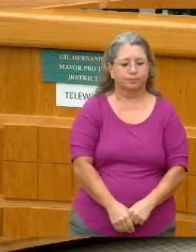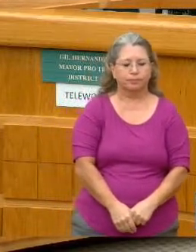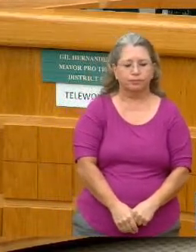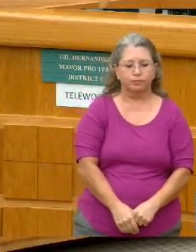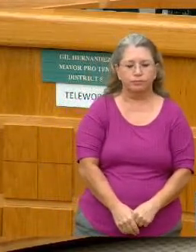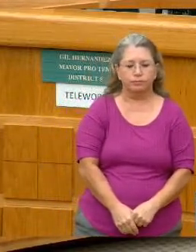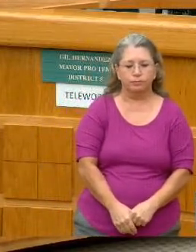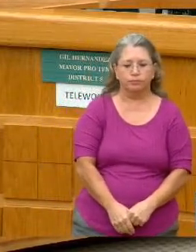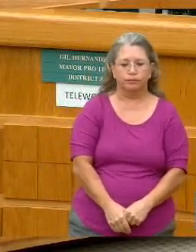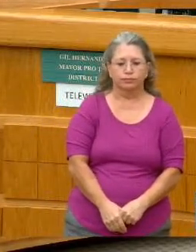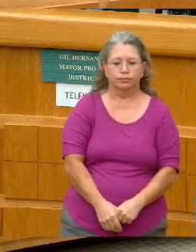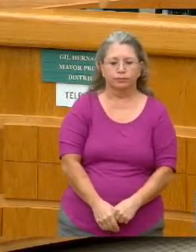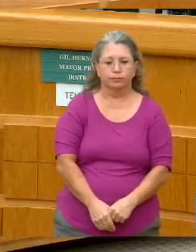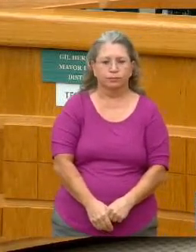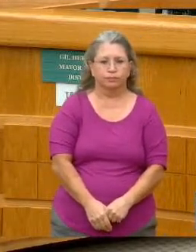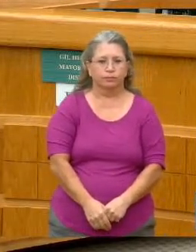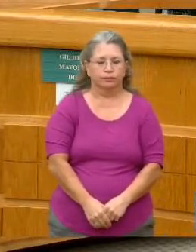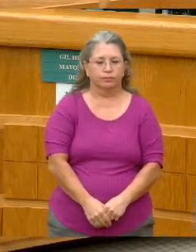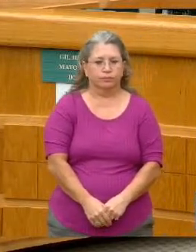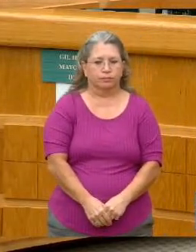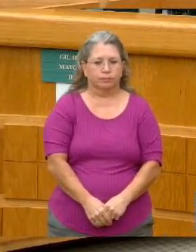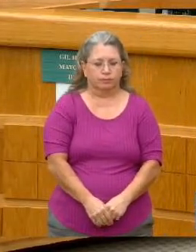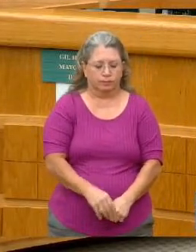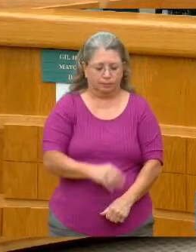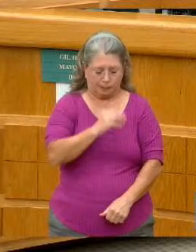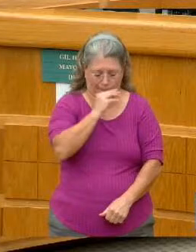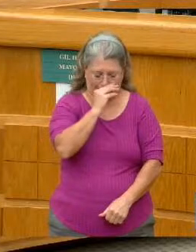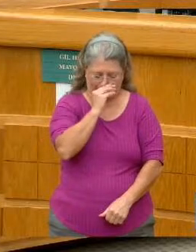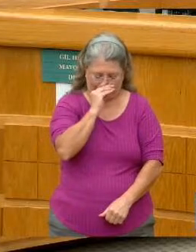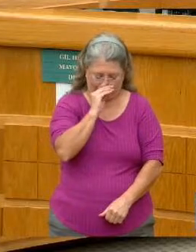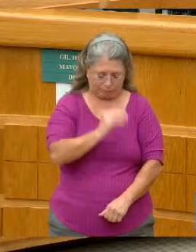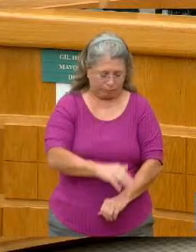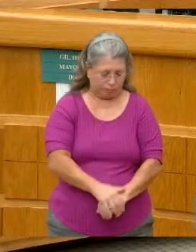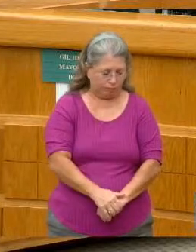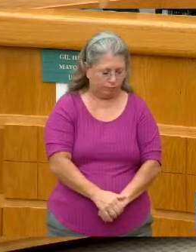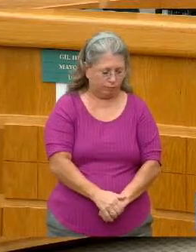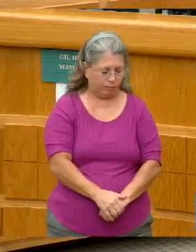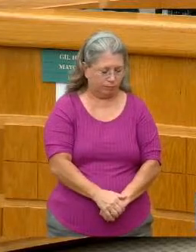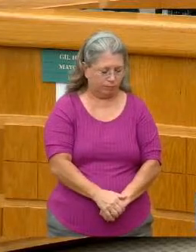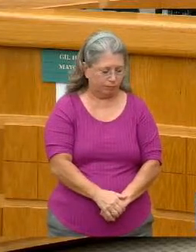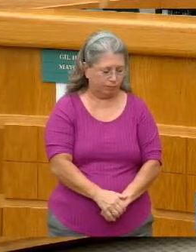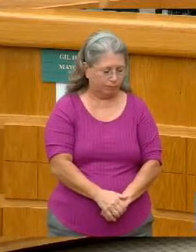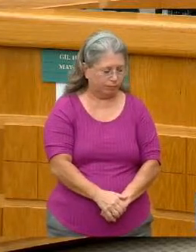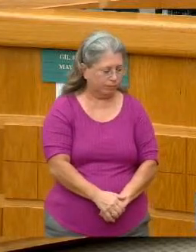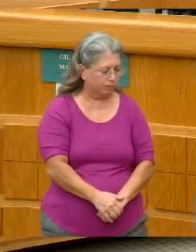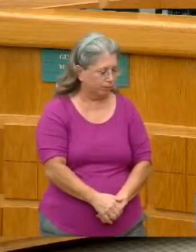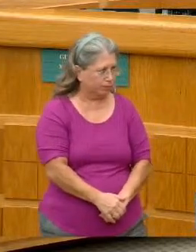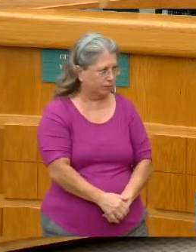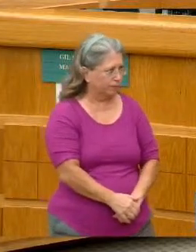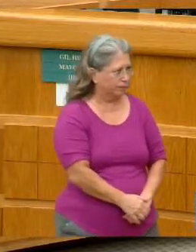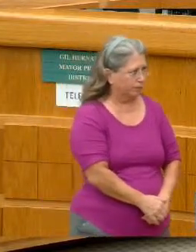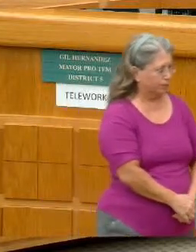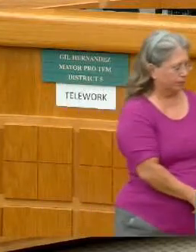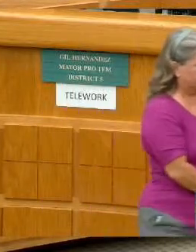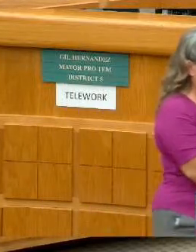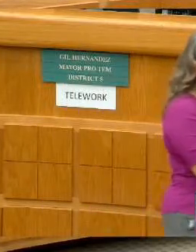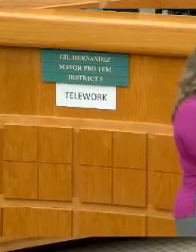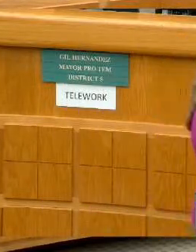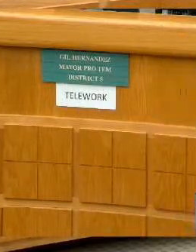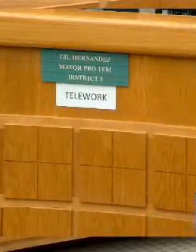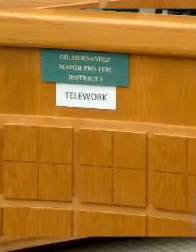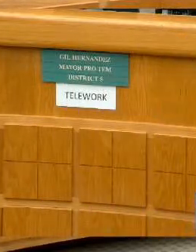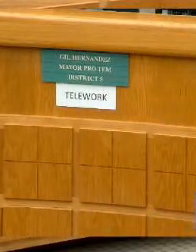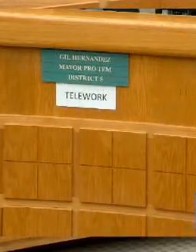ambiente, mediante contacto con superficies y por contacto humano. Se han implementado intervenciones para evitar el contagio, incluyendo quedarse en casa cuando sea